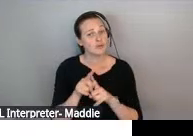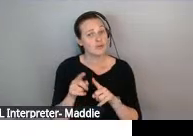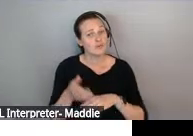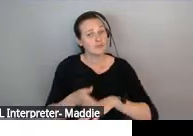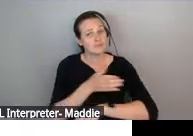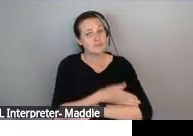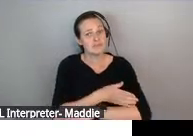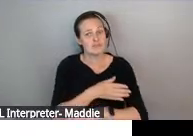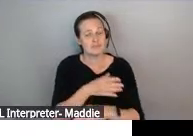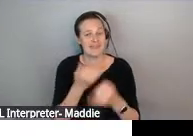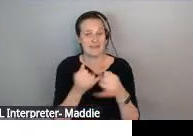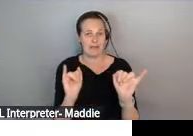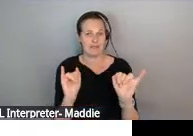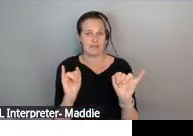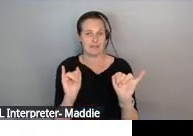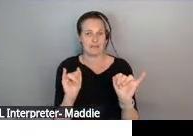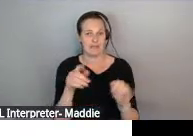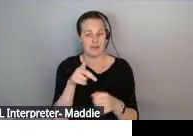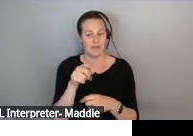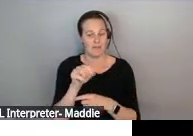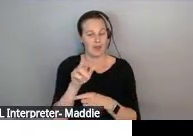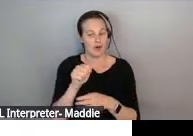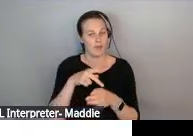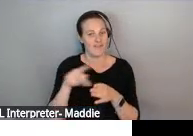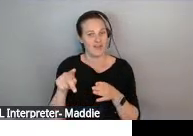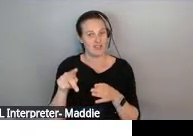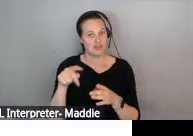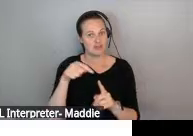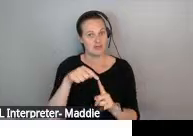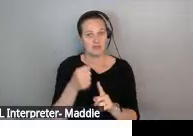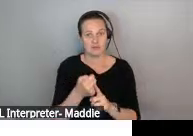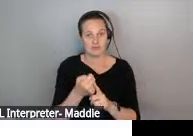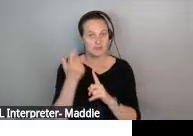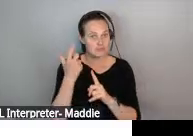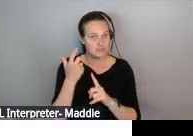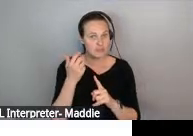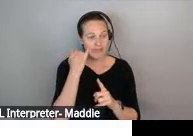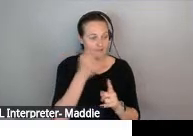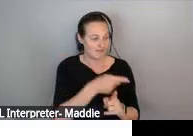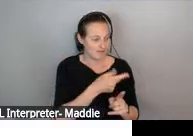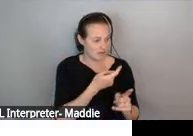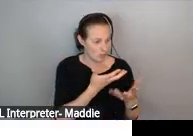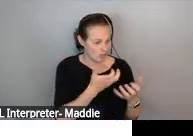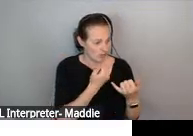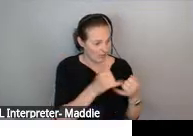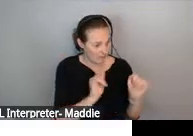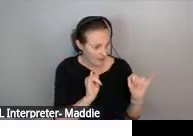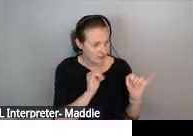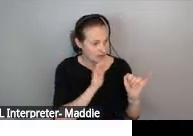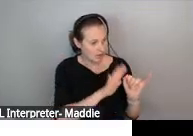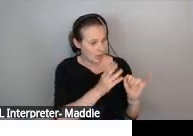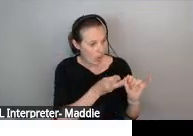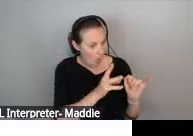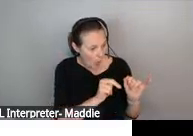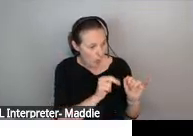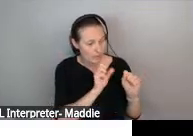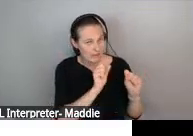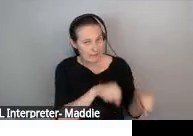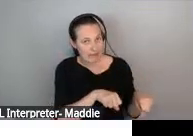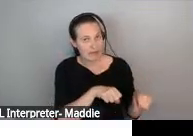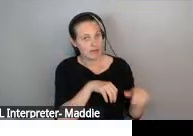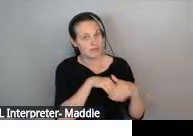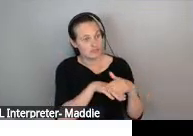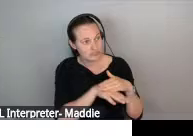Touching back on a paraprofessional, if the paraprofessional wasn't involved, my students being independent, my students accessing the material on their own. So having